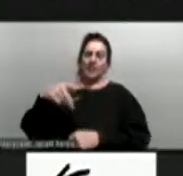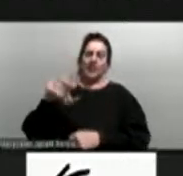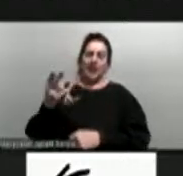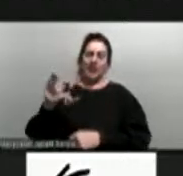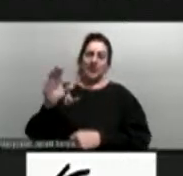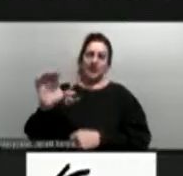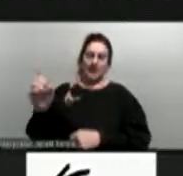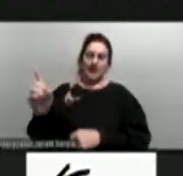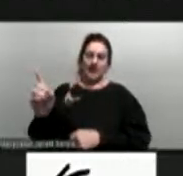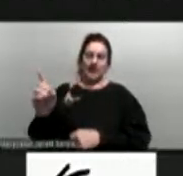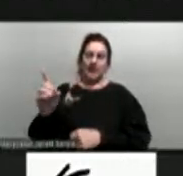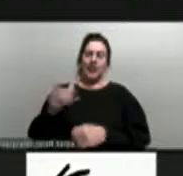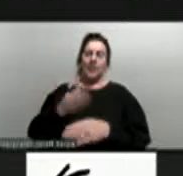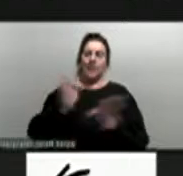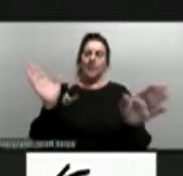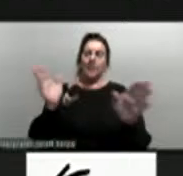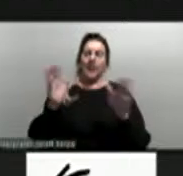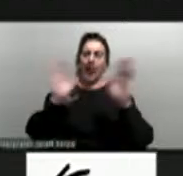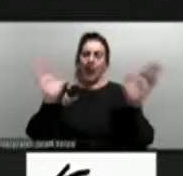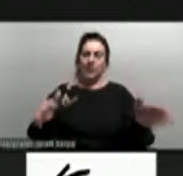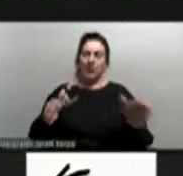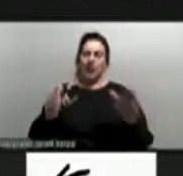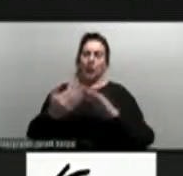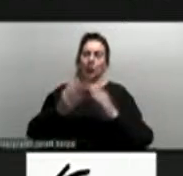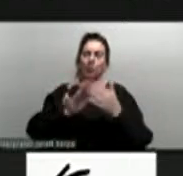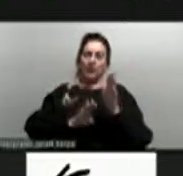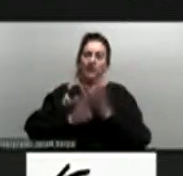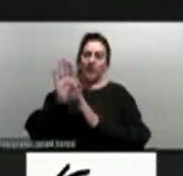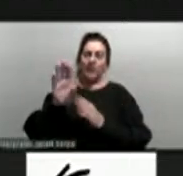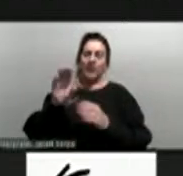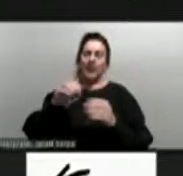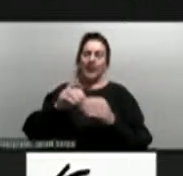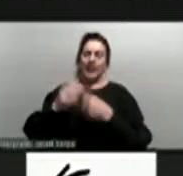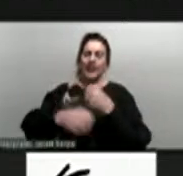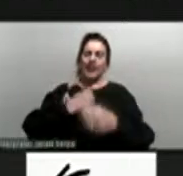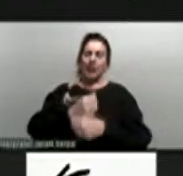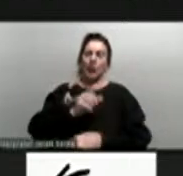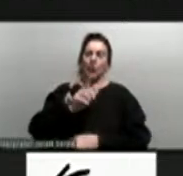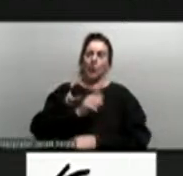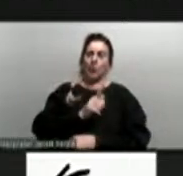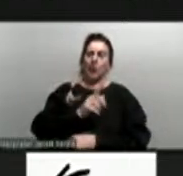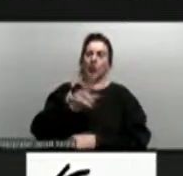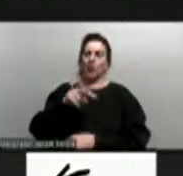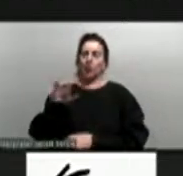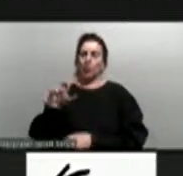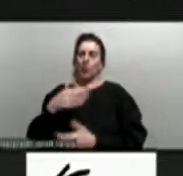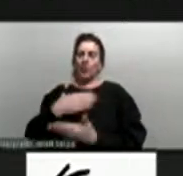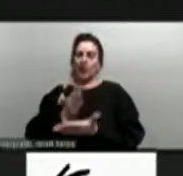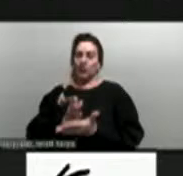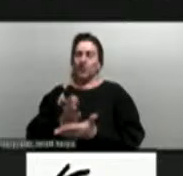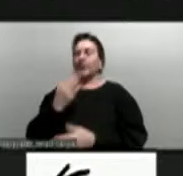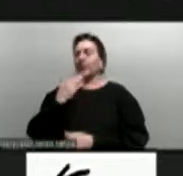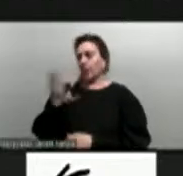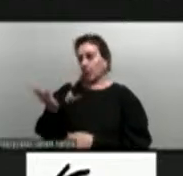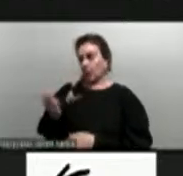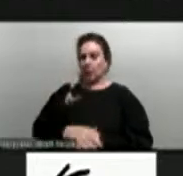and Community Development, in the fiscal year 21-22 budget. Thank you.